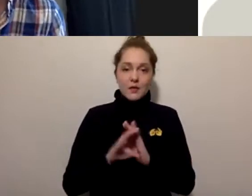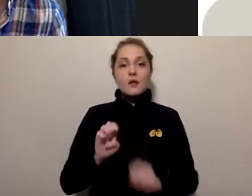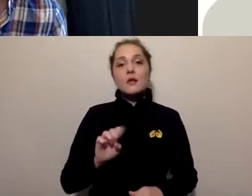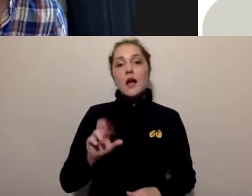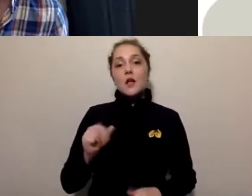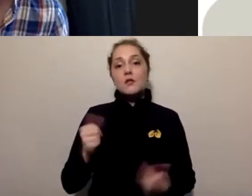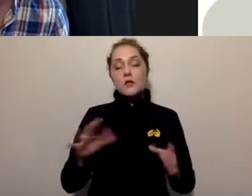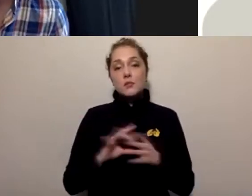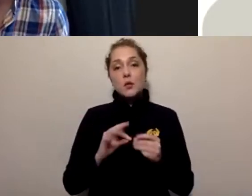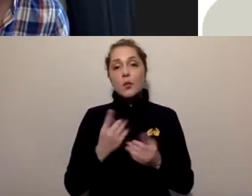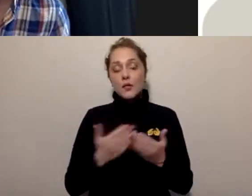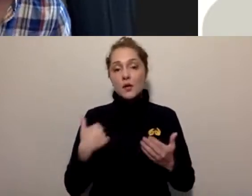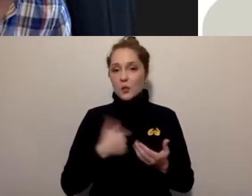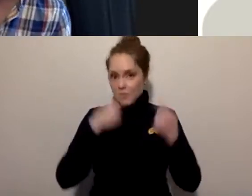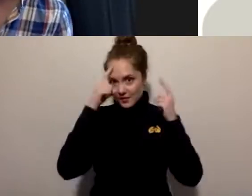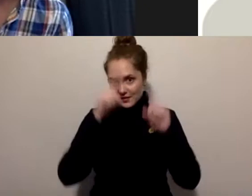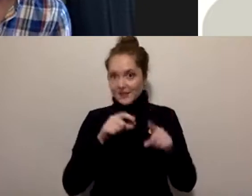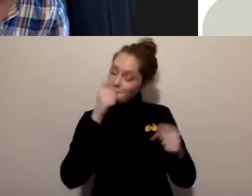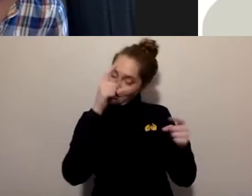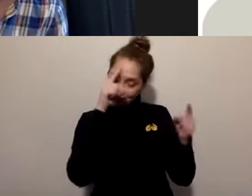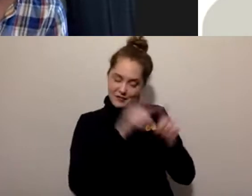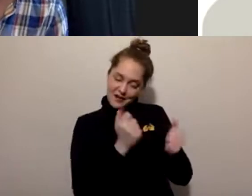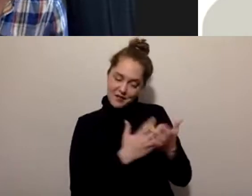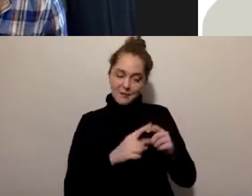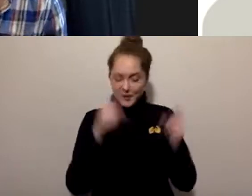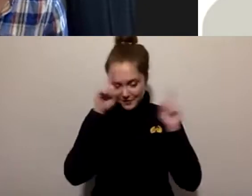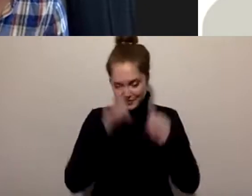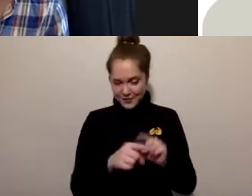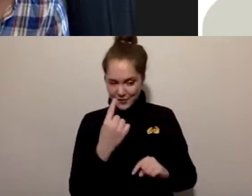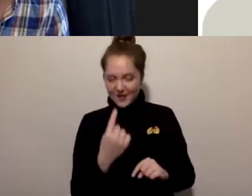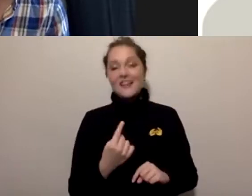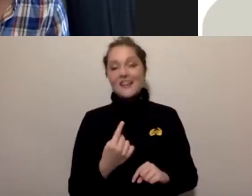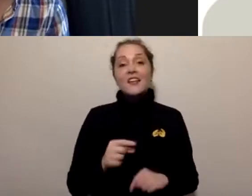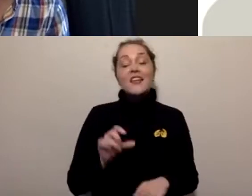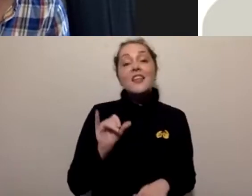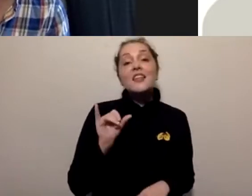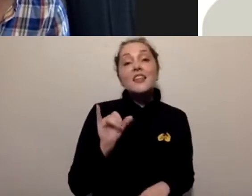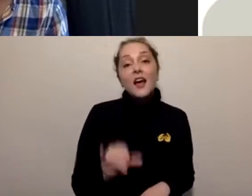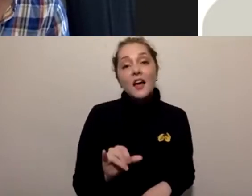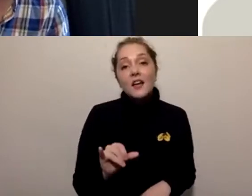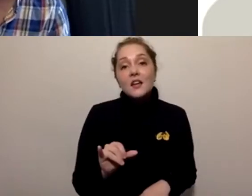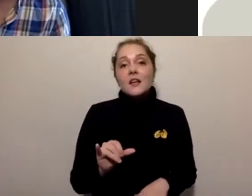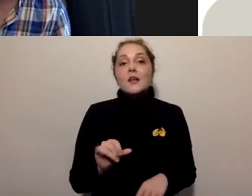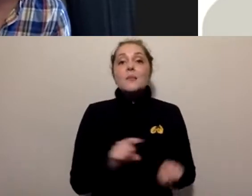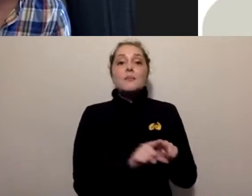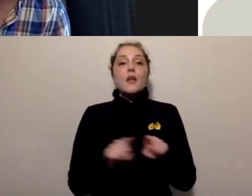out one of the things that we do agree on, and we don't agree on everything, but we agree on this one, that